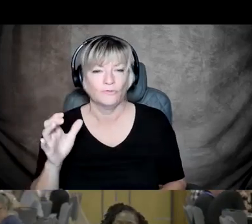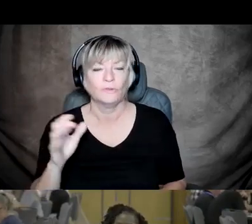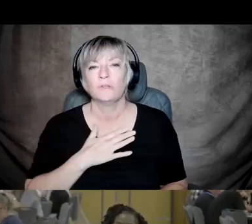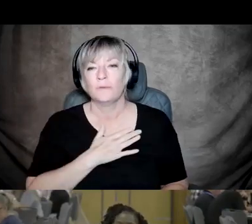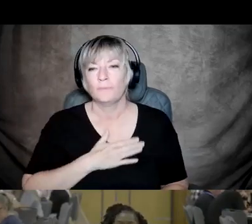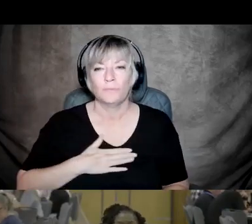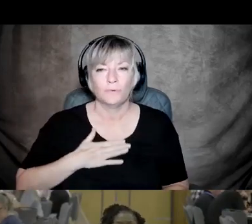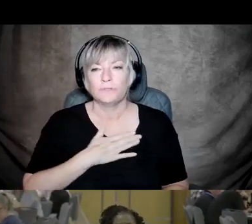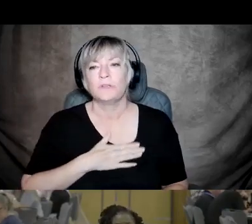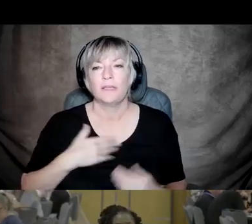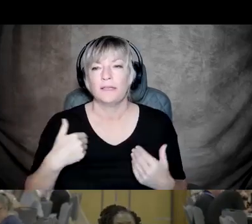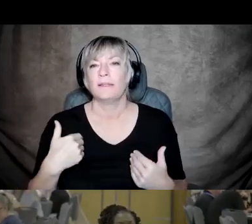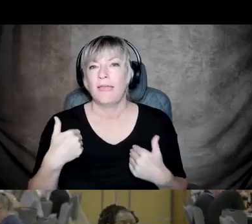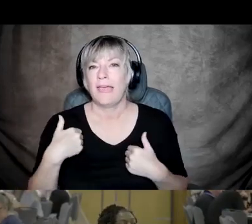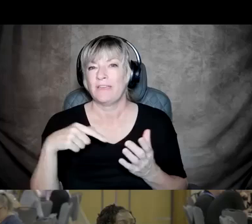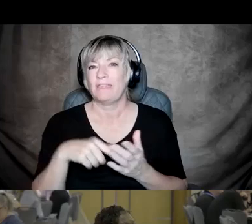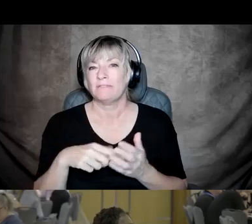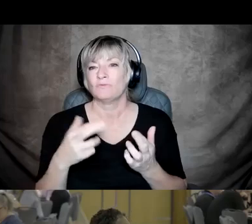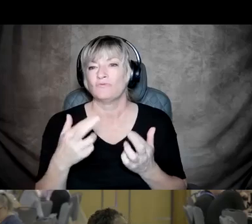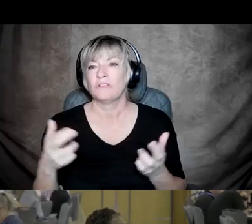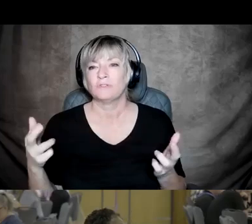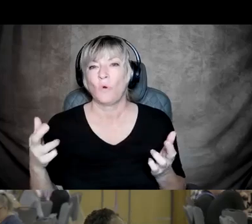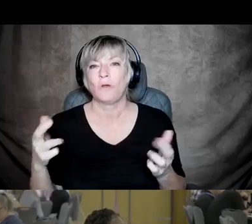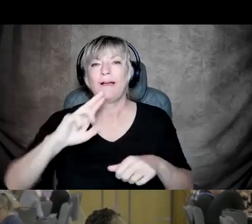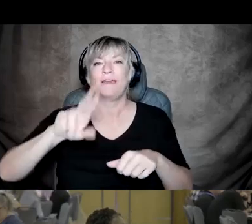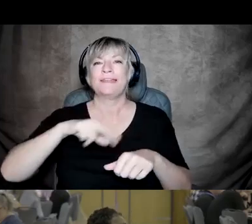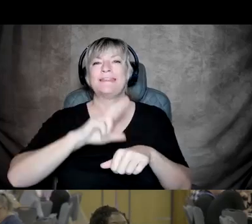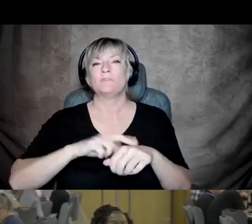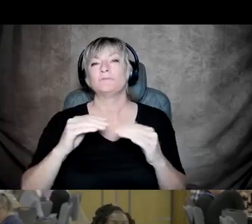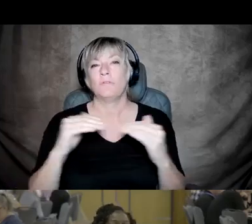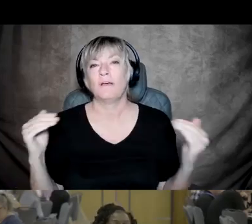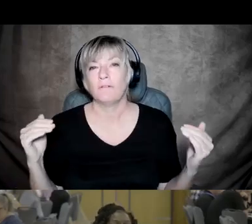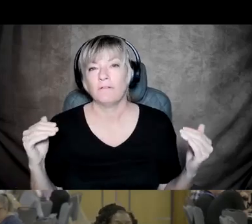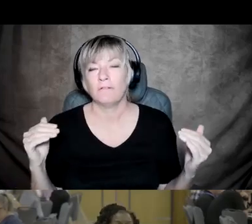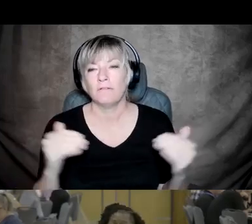appreciate having this resource on a national basis.